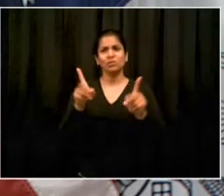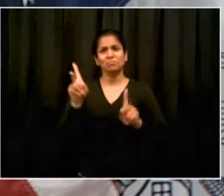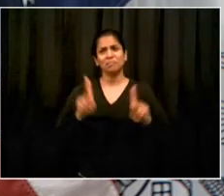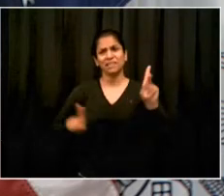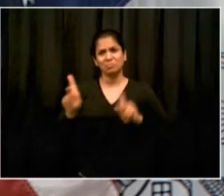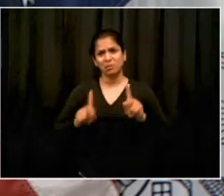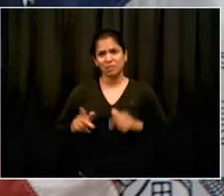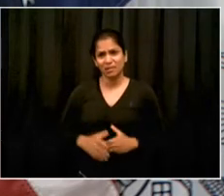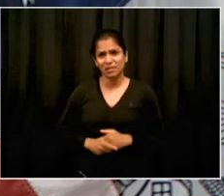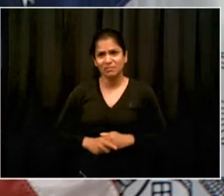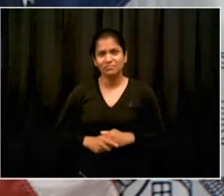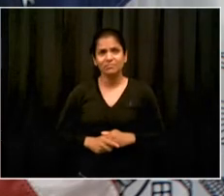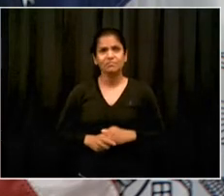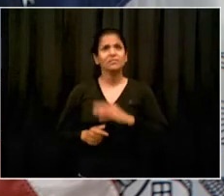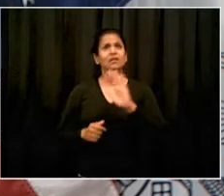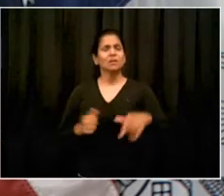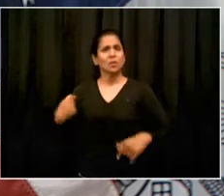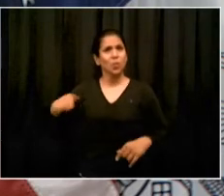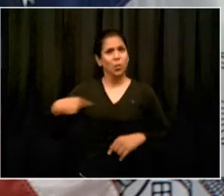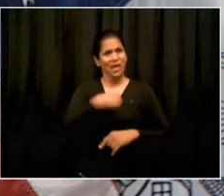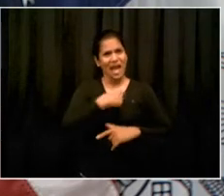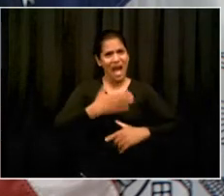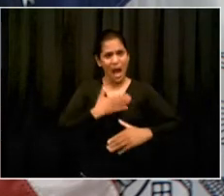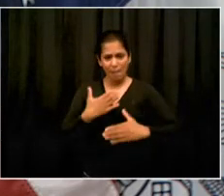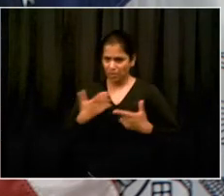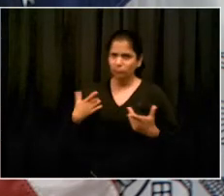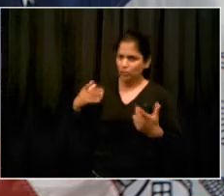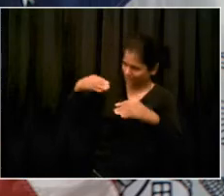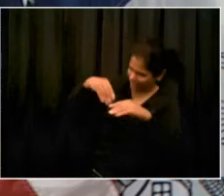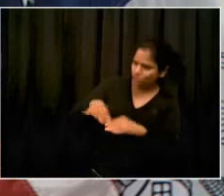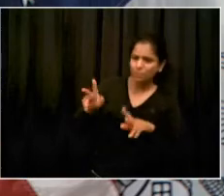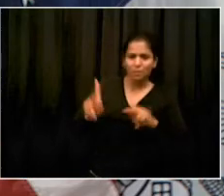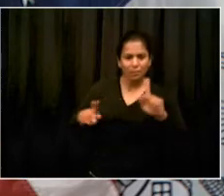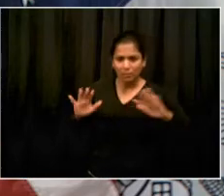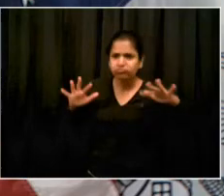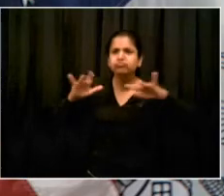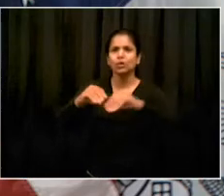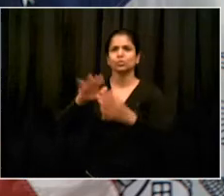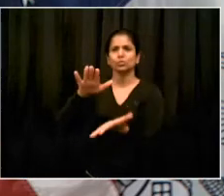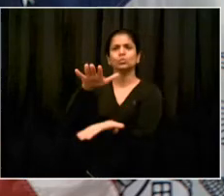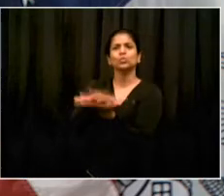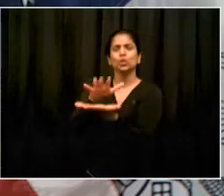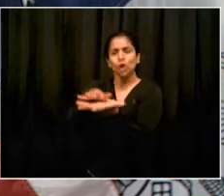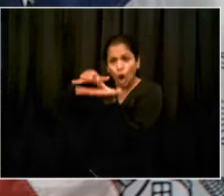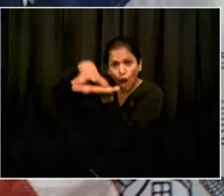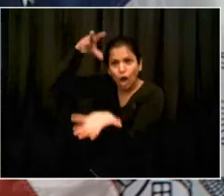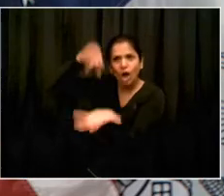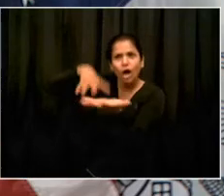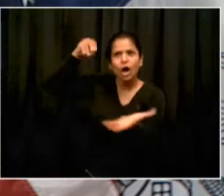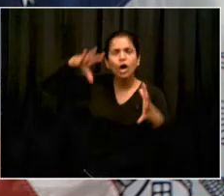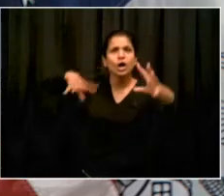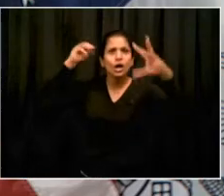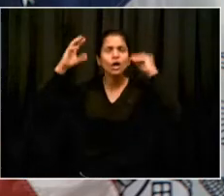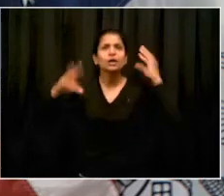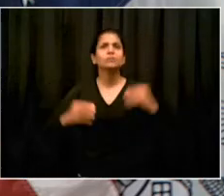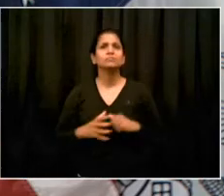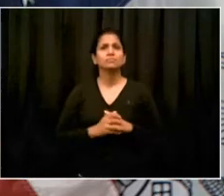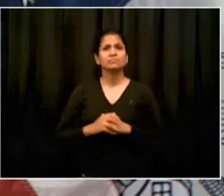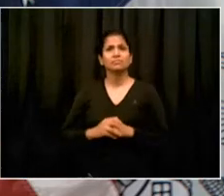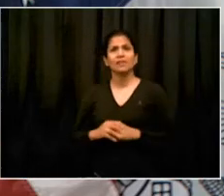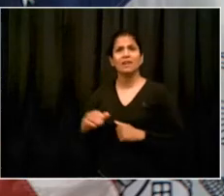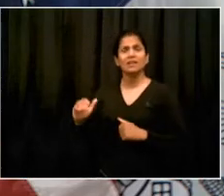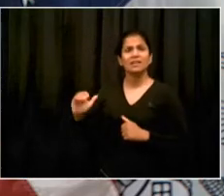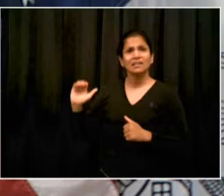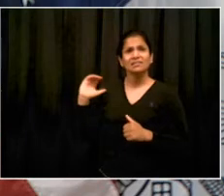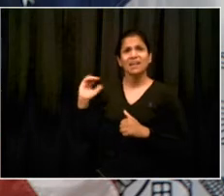back. They also made clear a lot of them need all the support we can give them. And so I want to talk about the Child Care Initiative, the